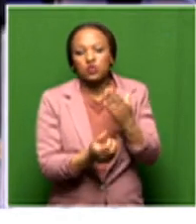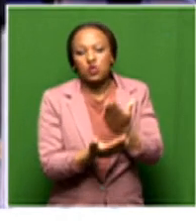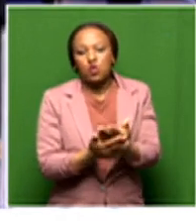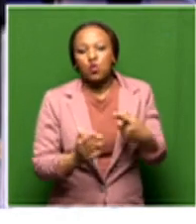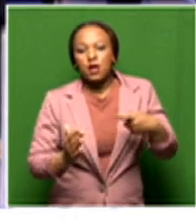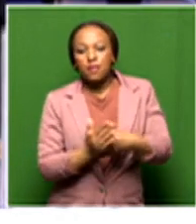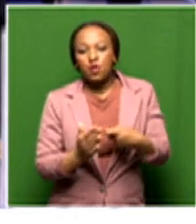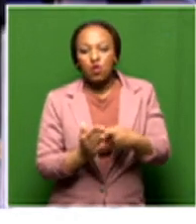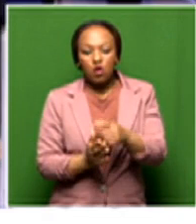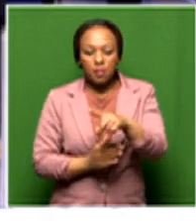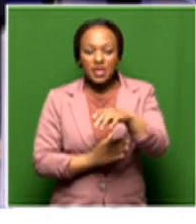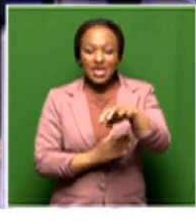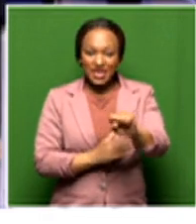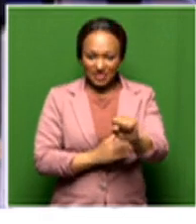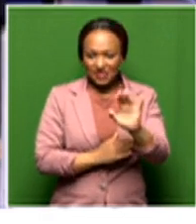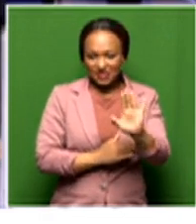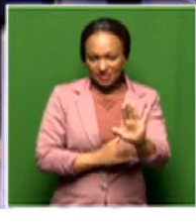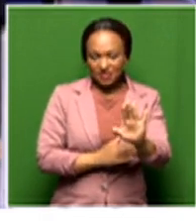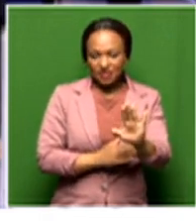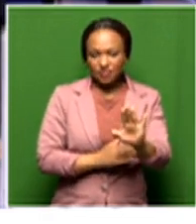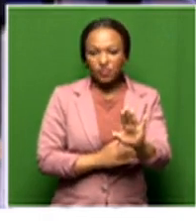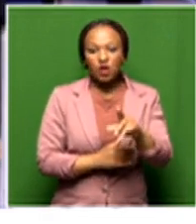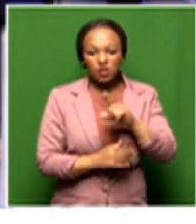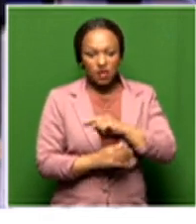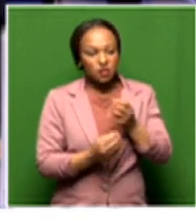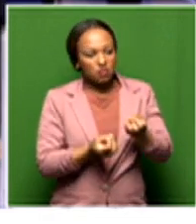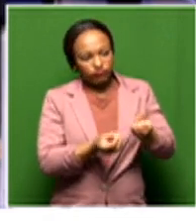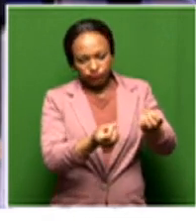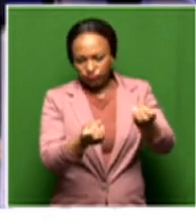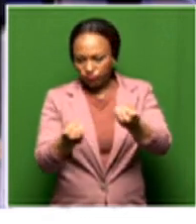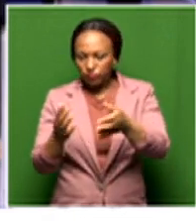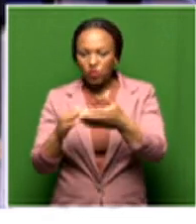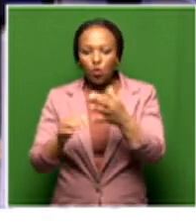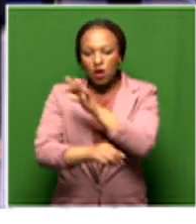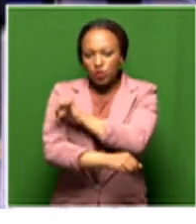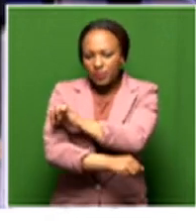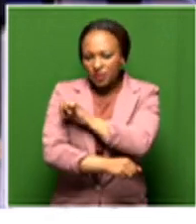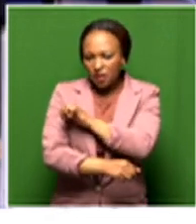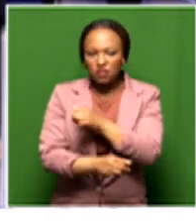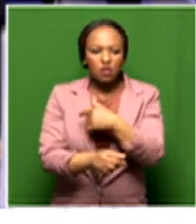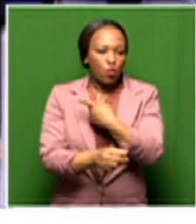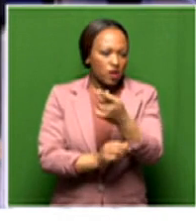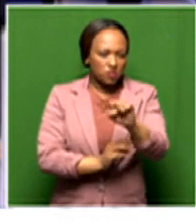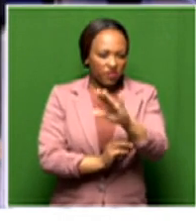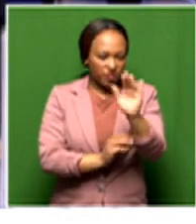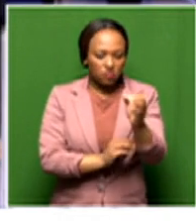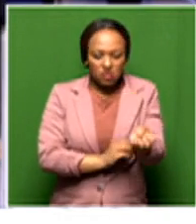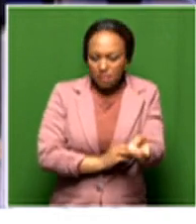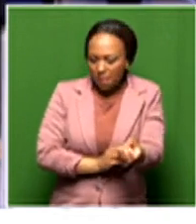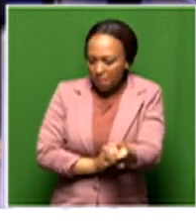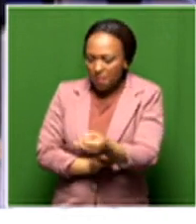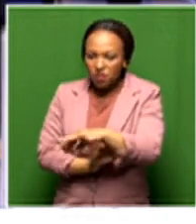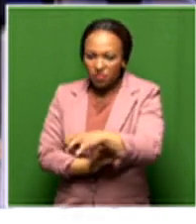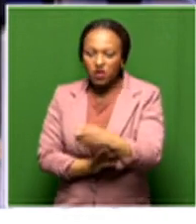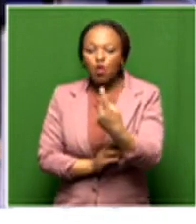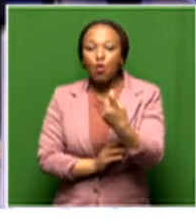of PPEs that are distributed into hospitals across all of the provinces. So that